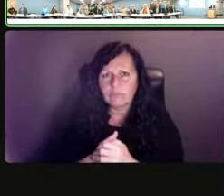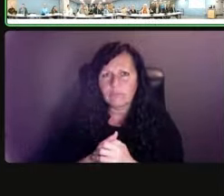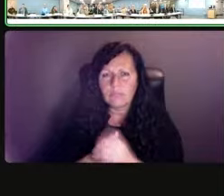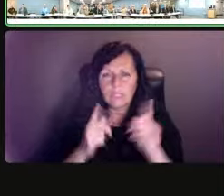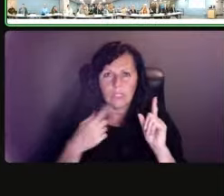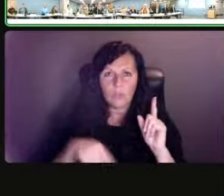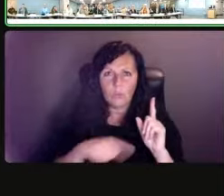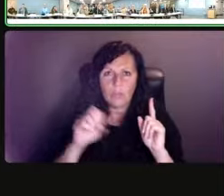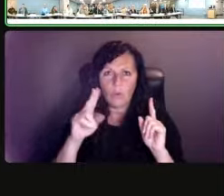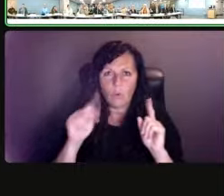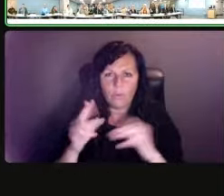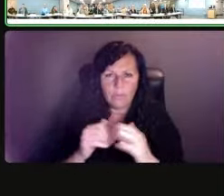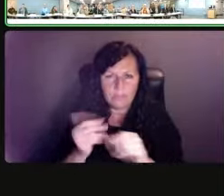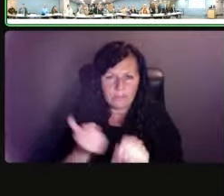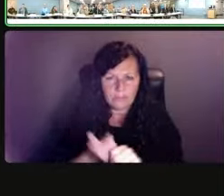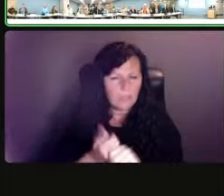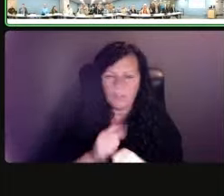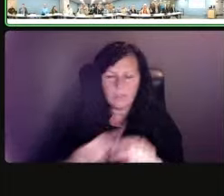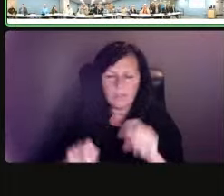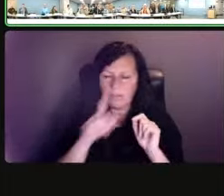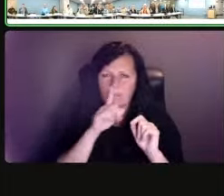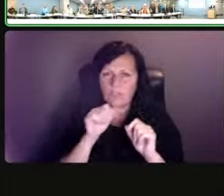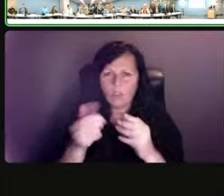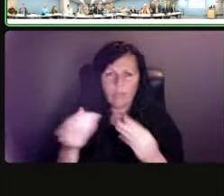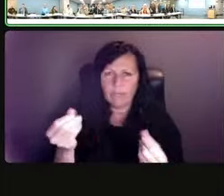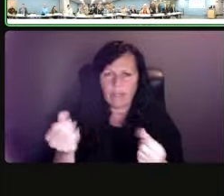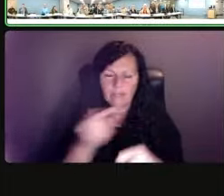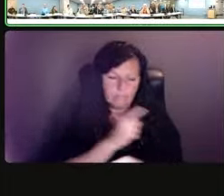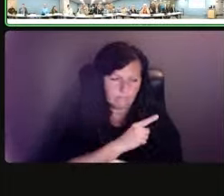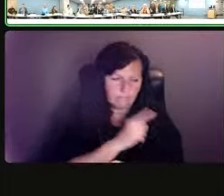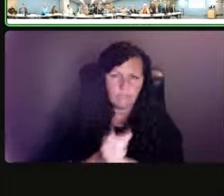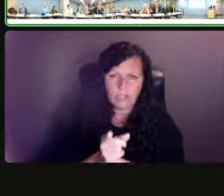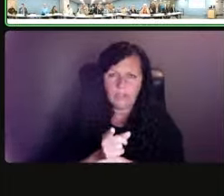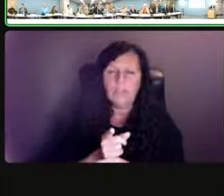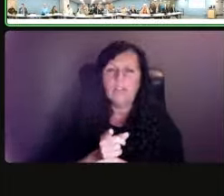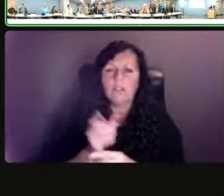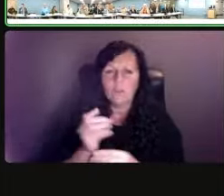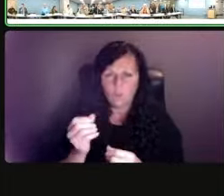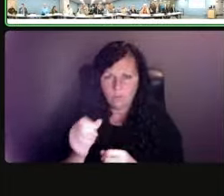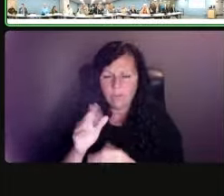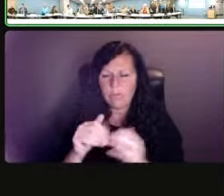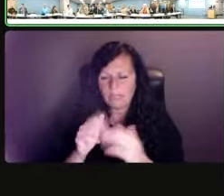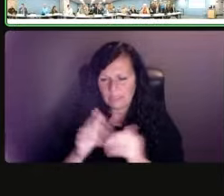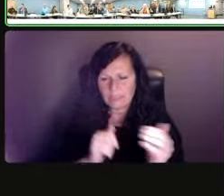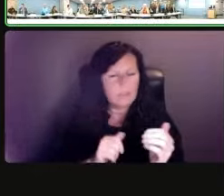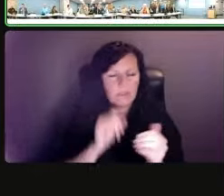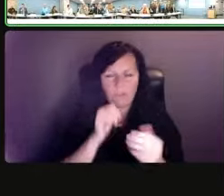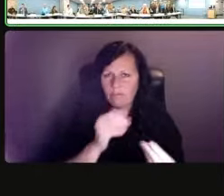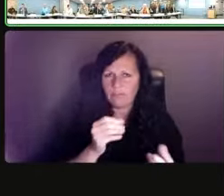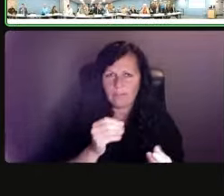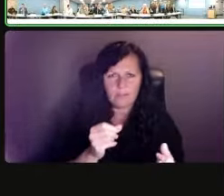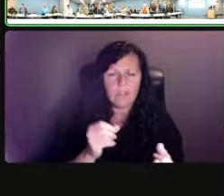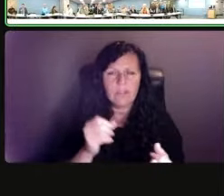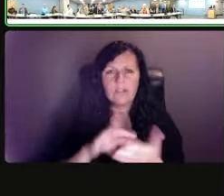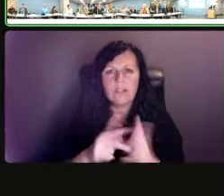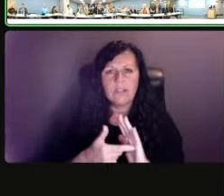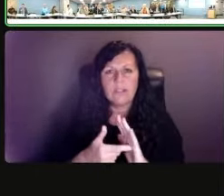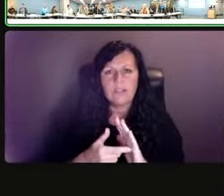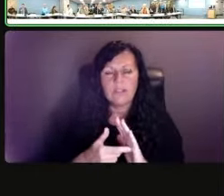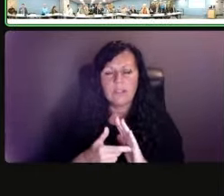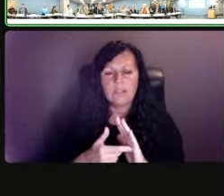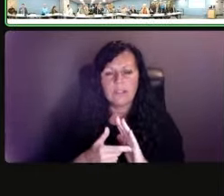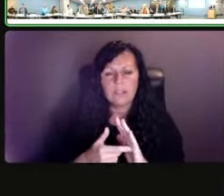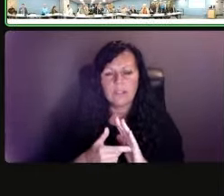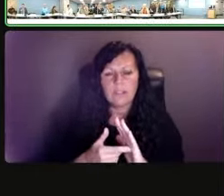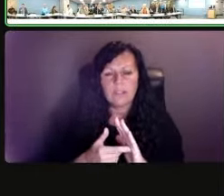we don't own the land. That is correct. We do not own the land, but we do own the building, and so that is at risk. We haven't had